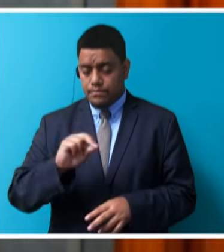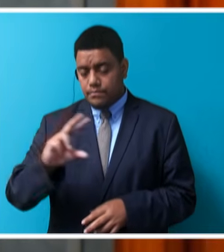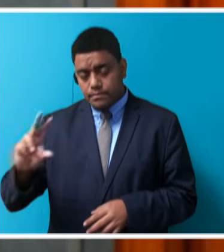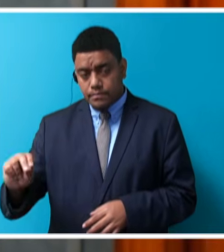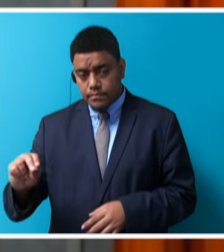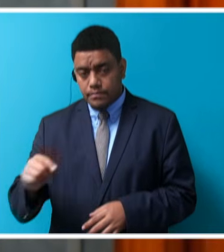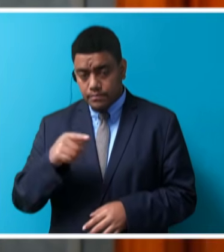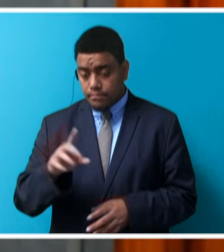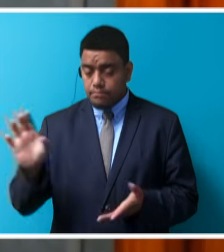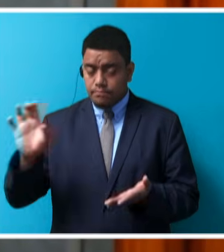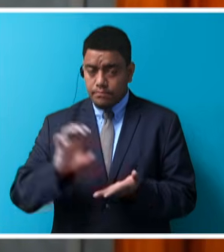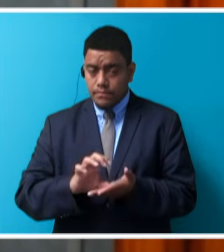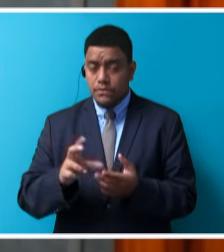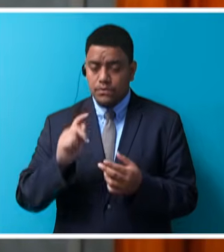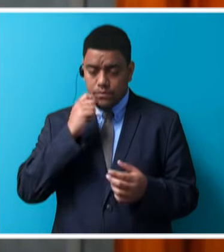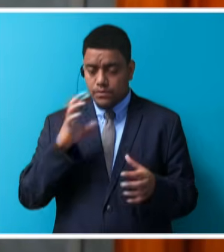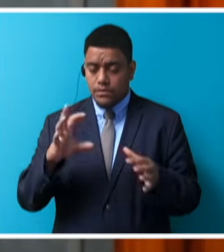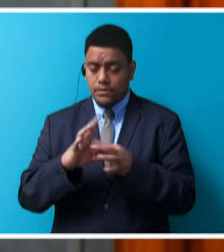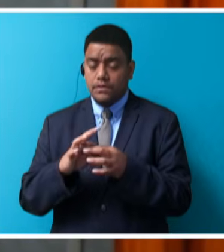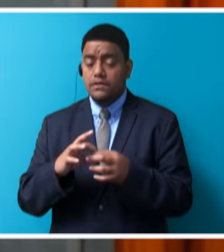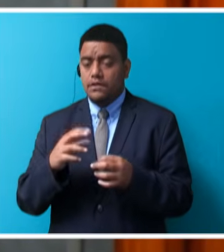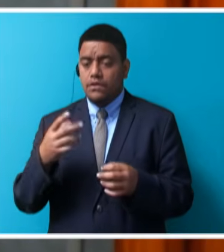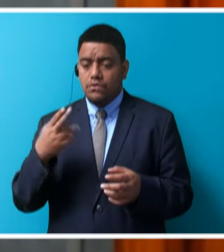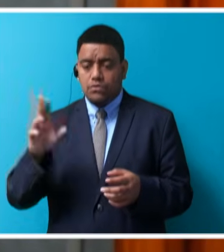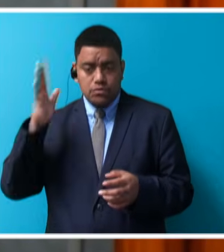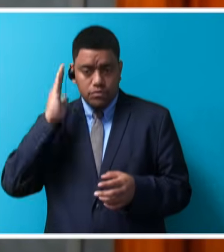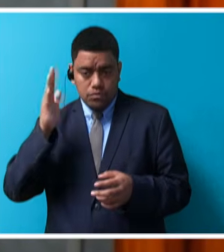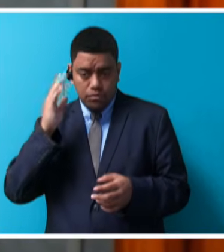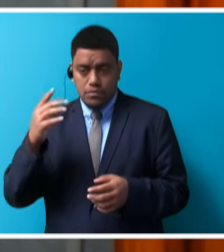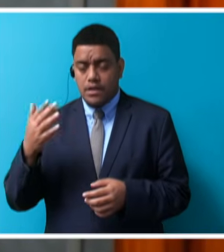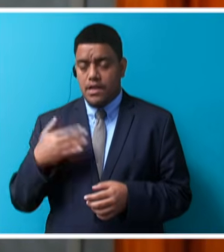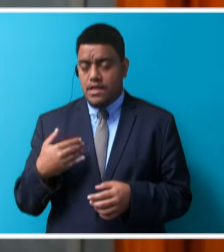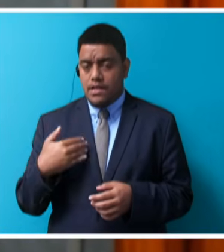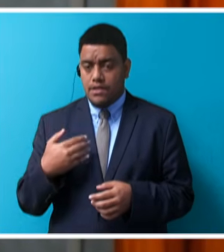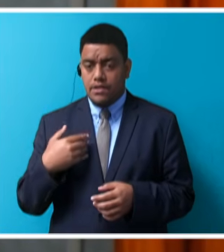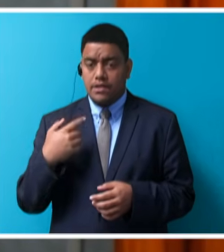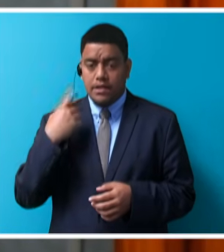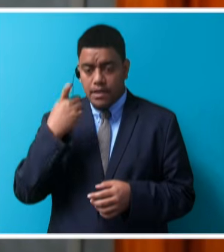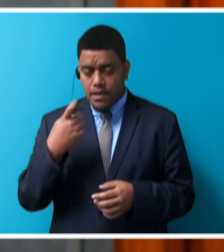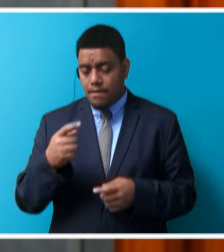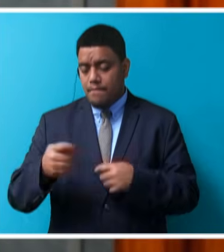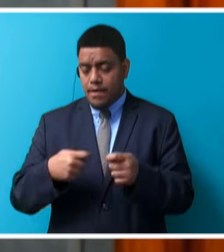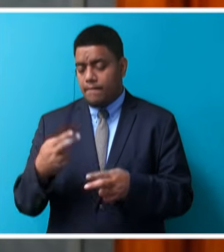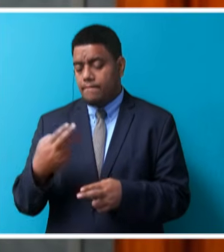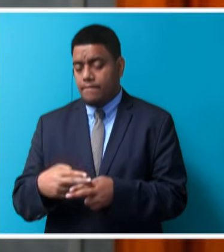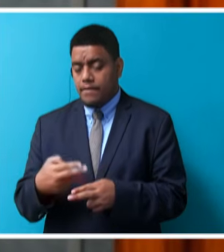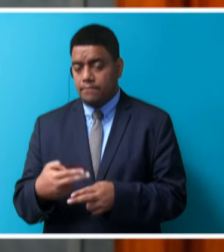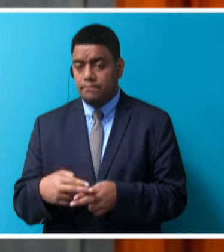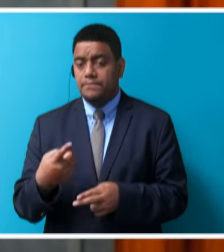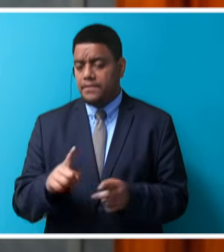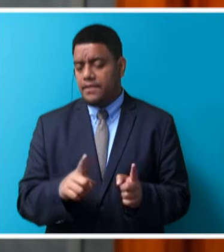These investments will connect rural communities to schools, health facilities, markets, farms, and